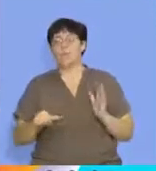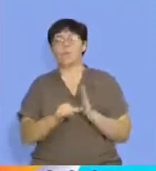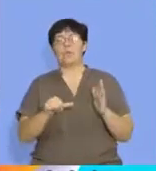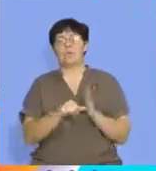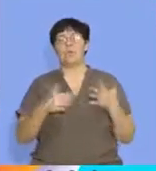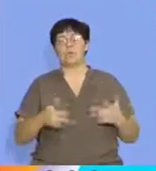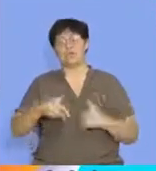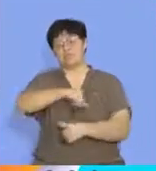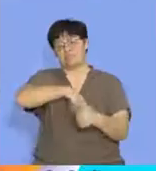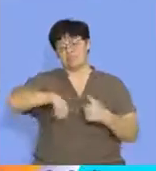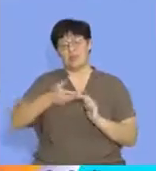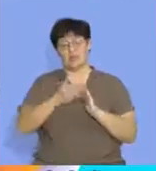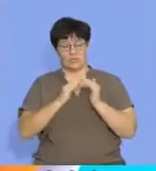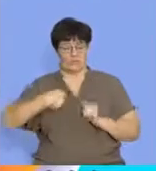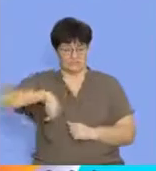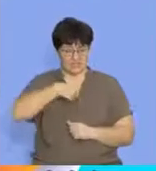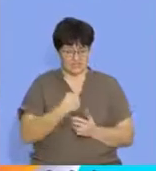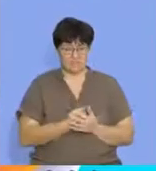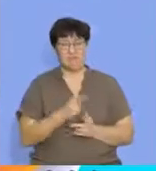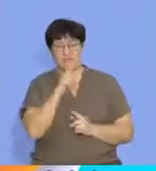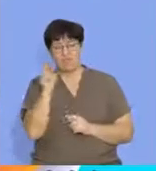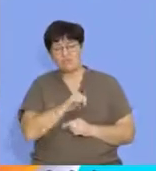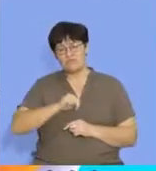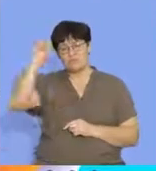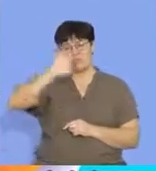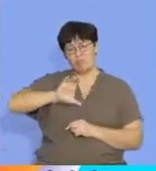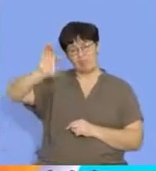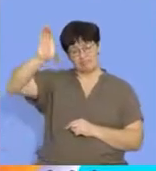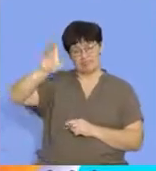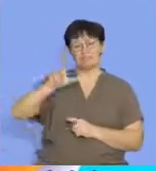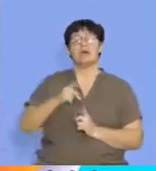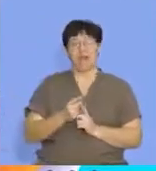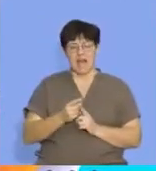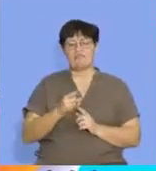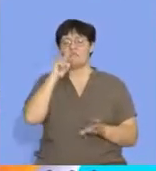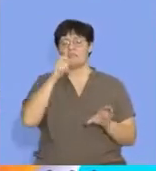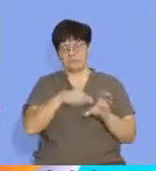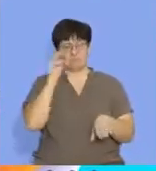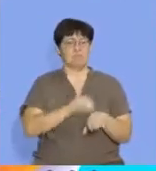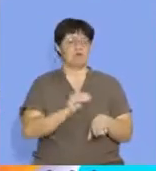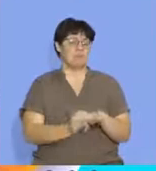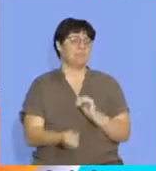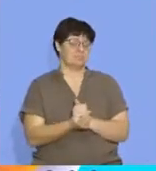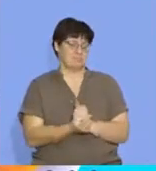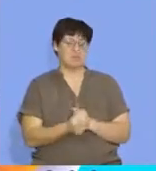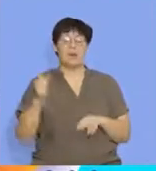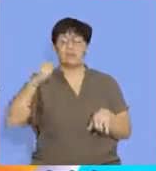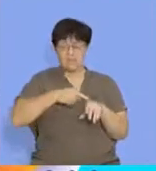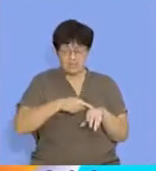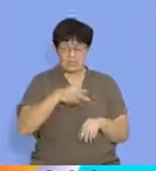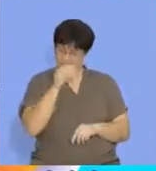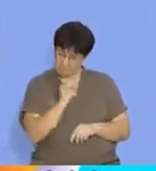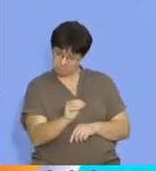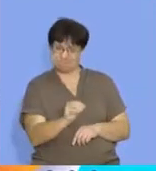in our society. We have usually in the northern province, we do have a mosquito problem, and mosquitoes carry,